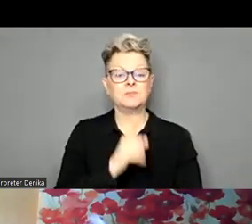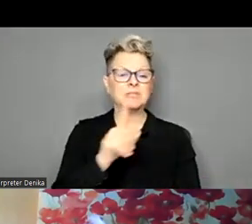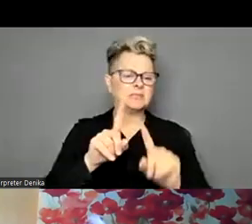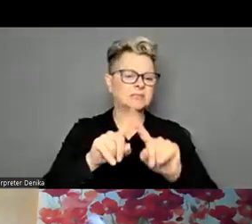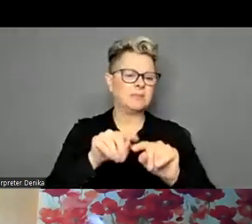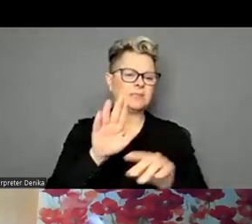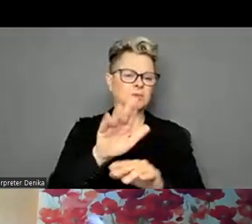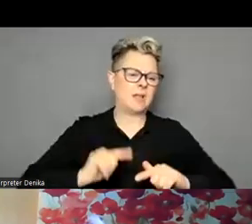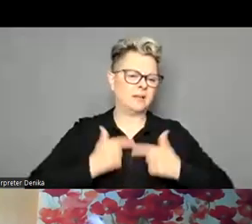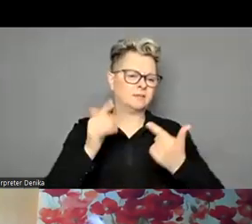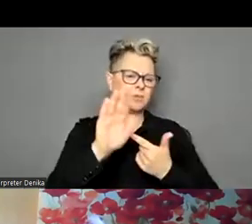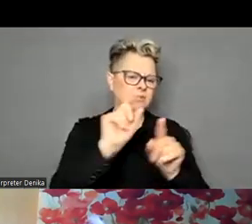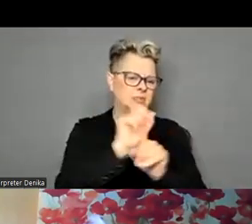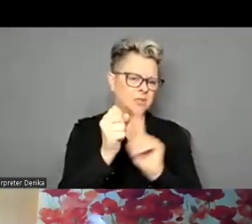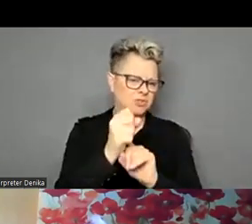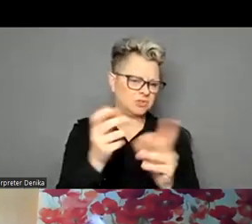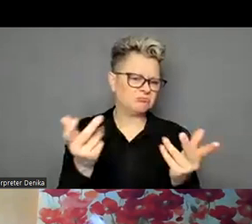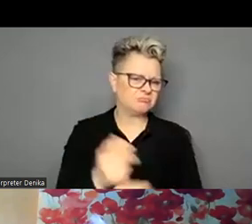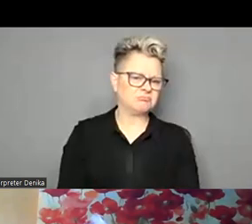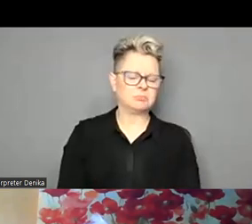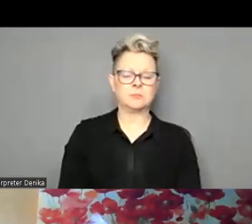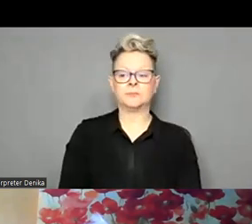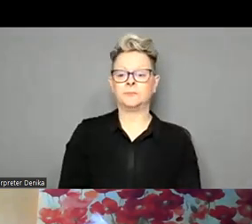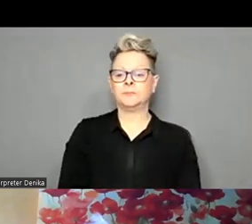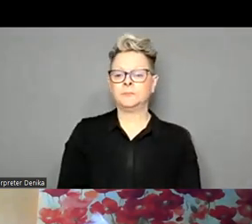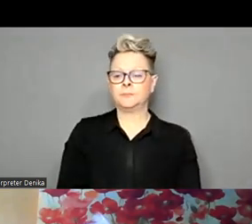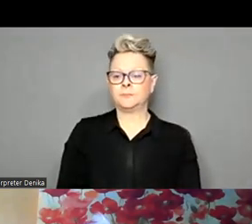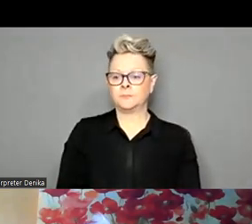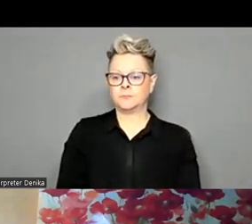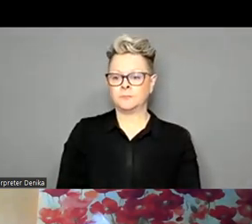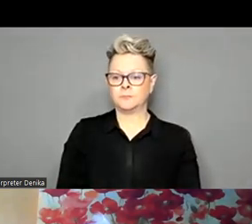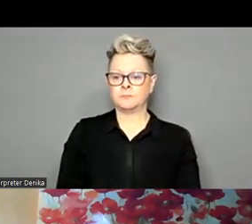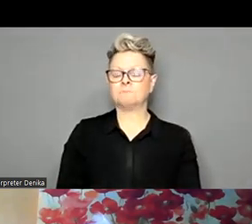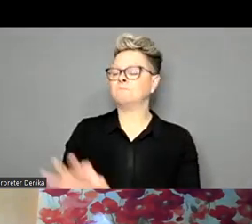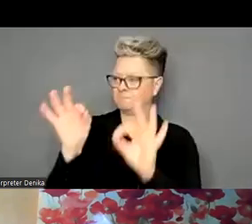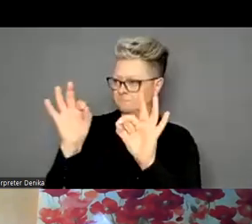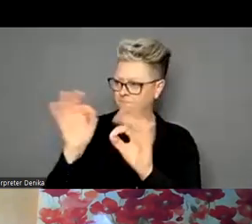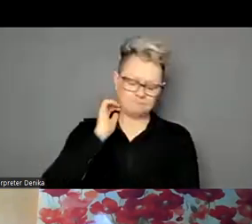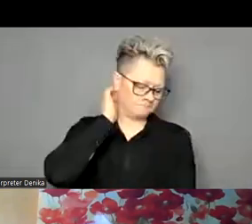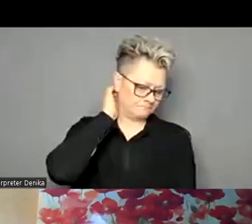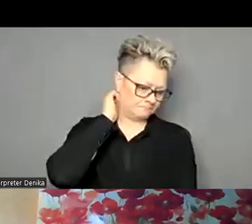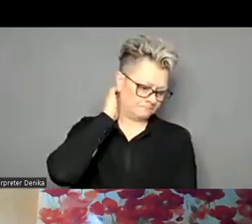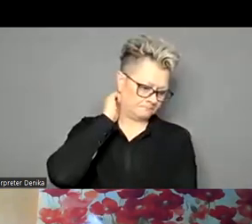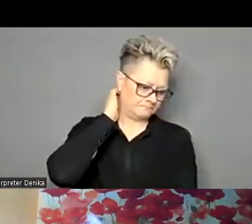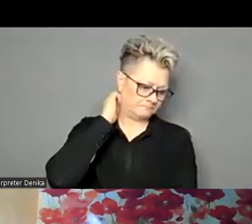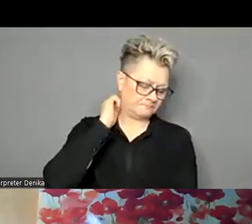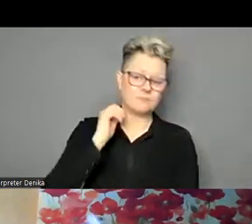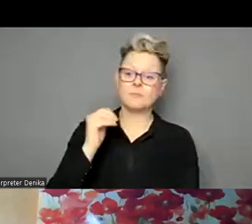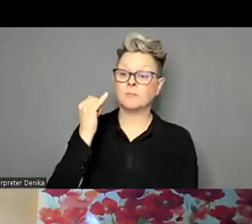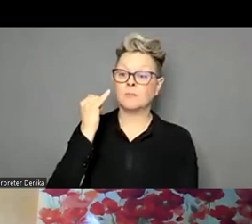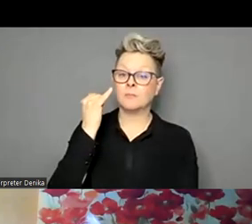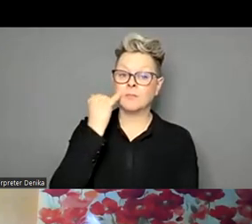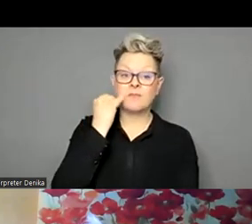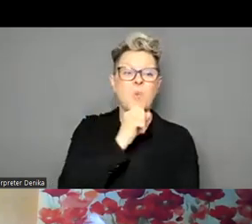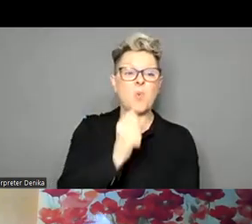if your life is changing very much. Okay, great. If I have an outdated